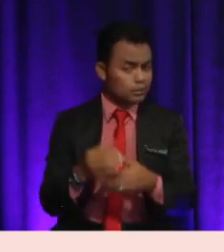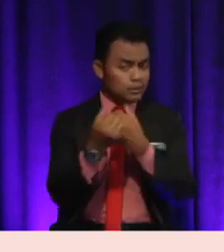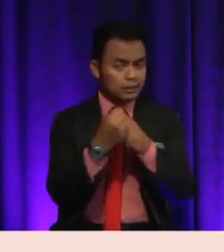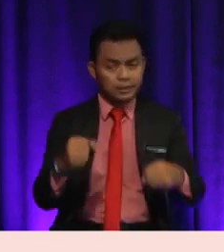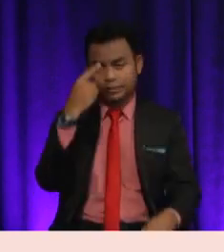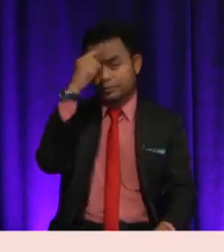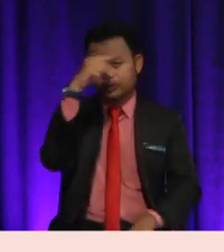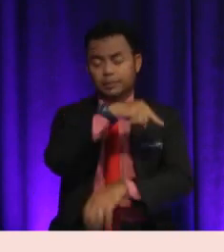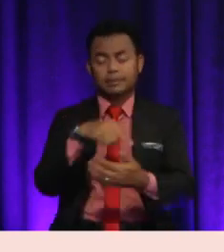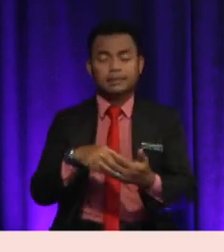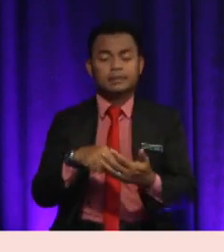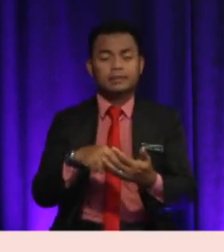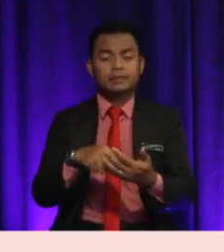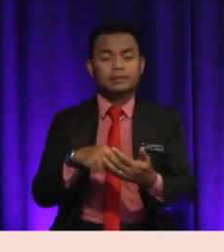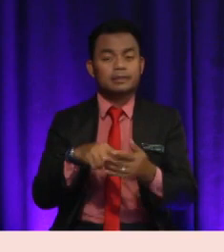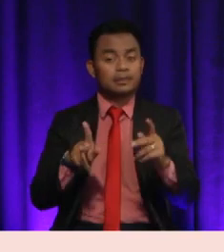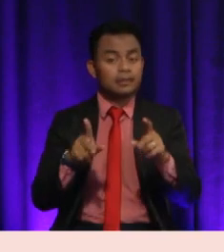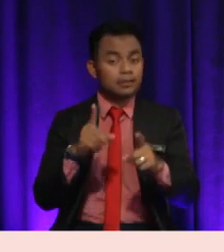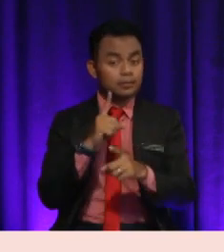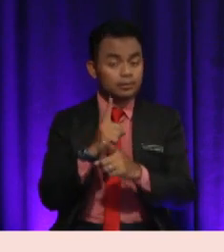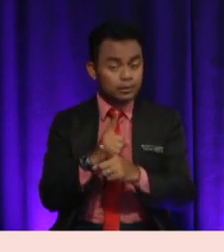If you're ready, give me a double thumbs up.